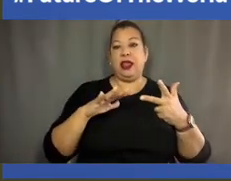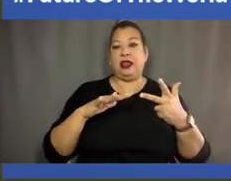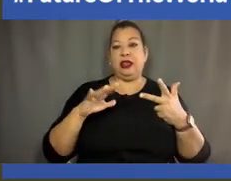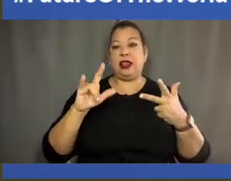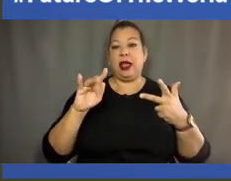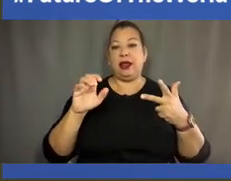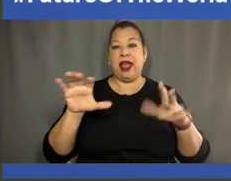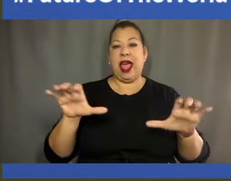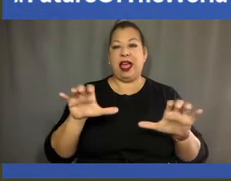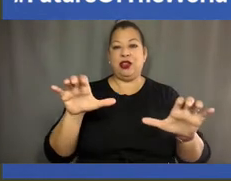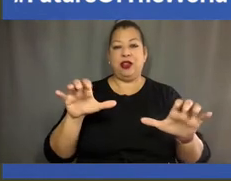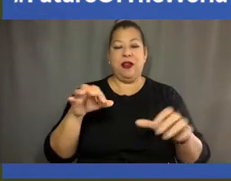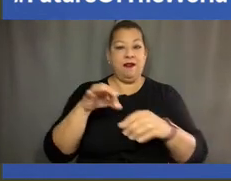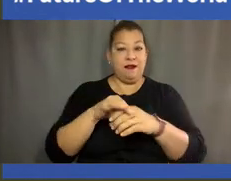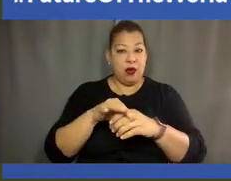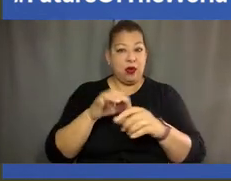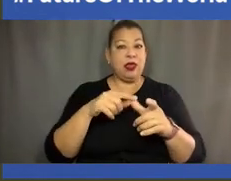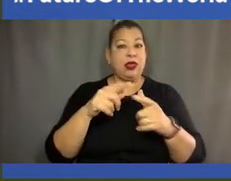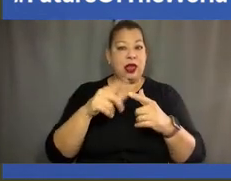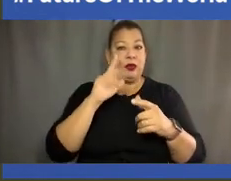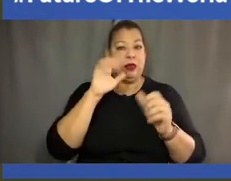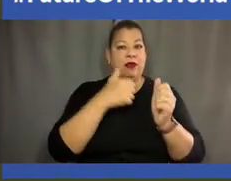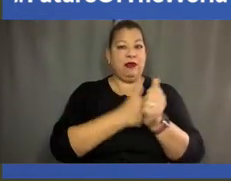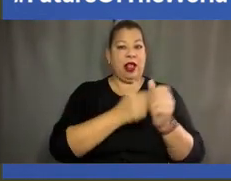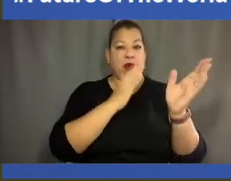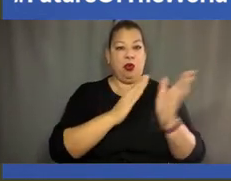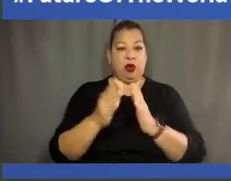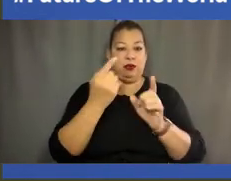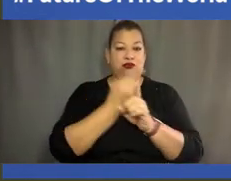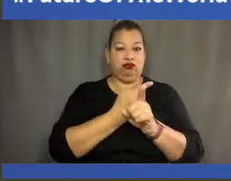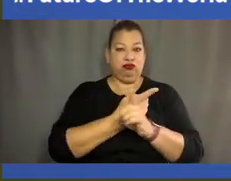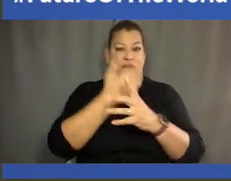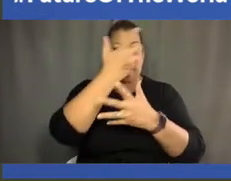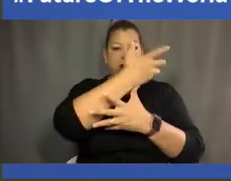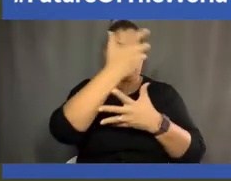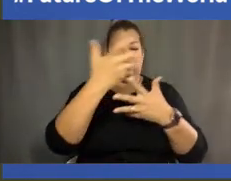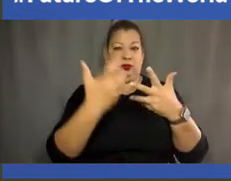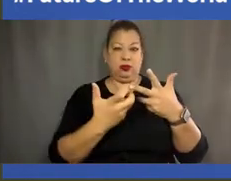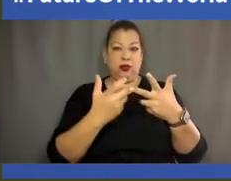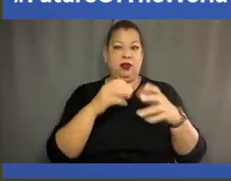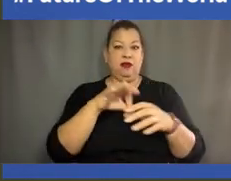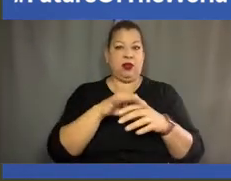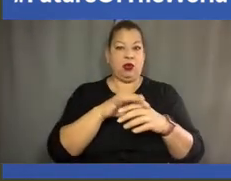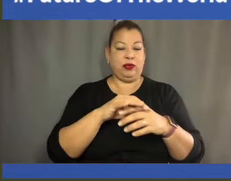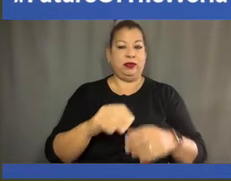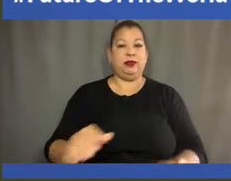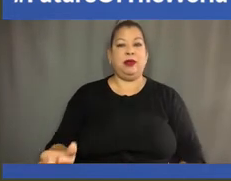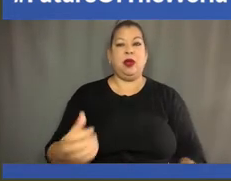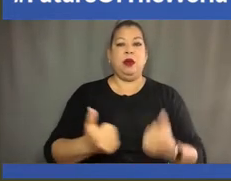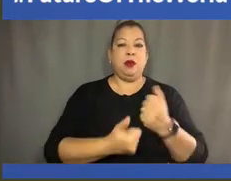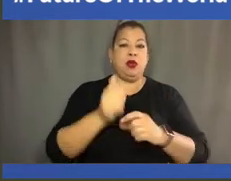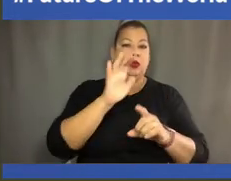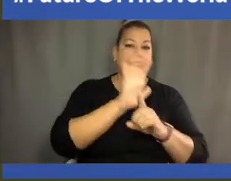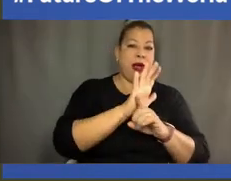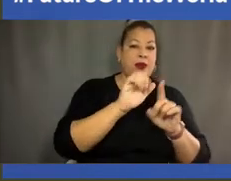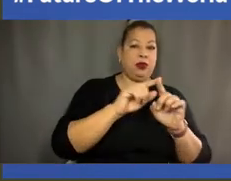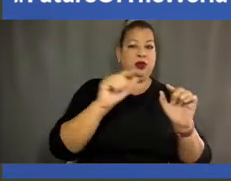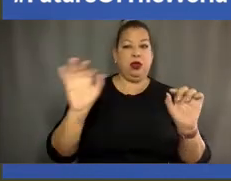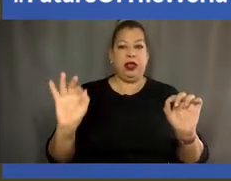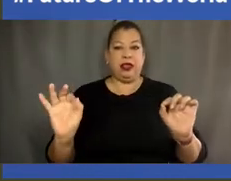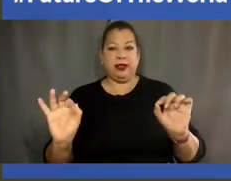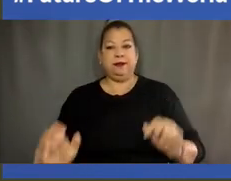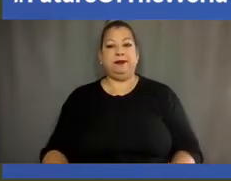vote, and then what we will do is we will follow in the order of the ones with the most, starting with the most votes and going to the least votes